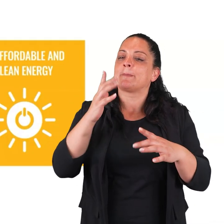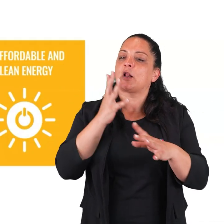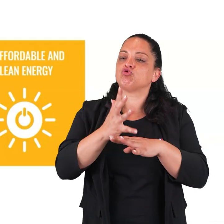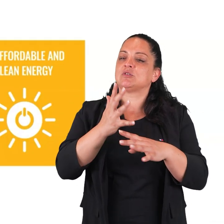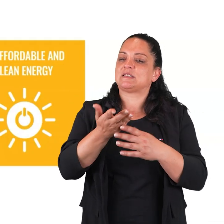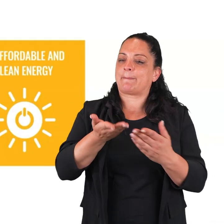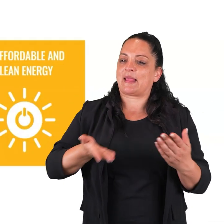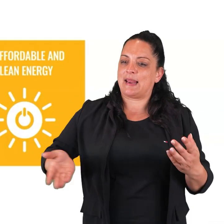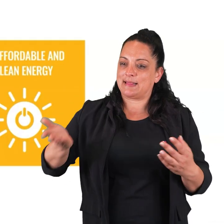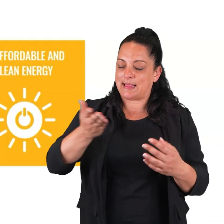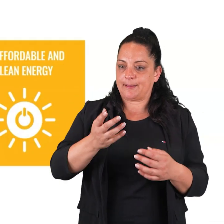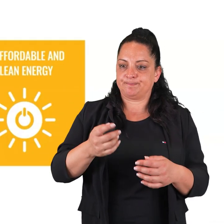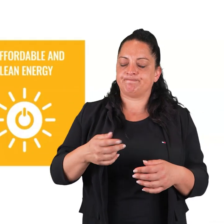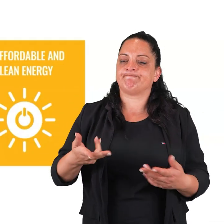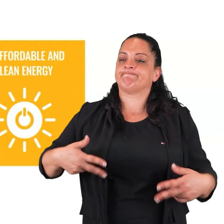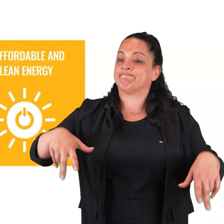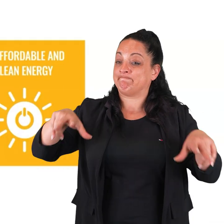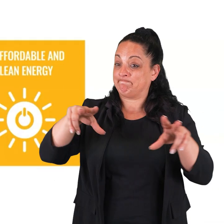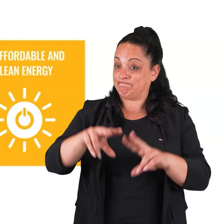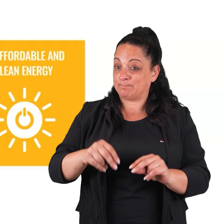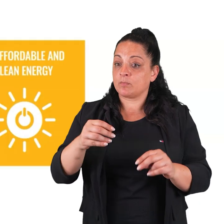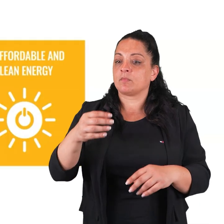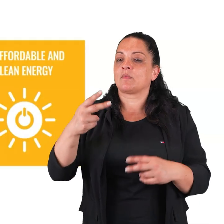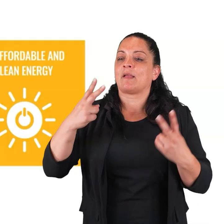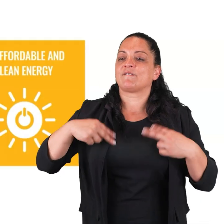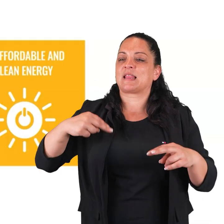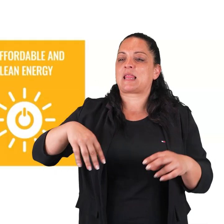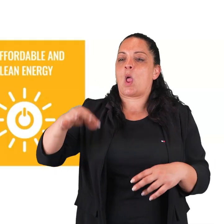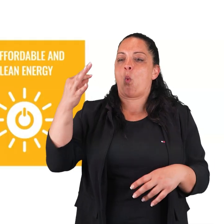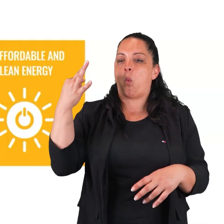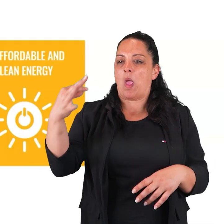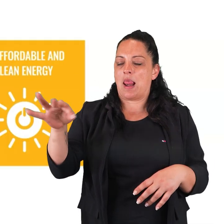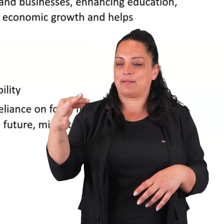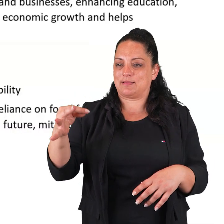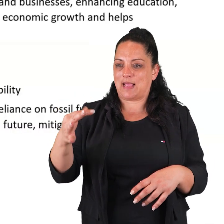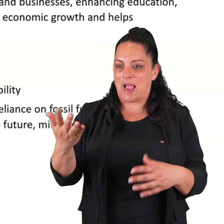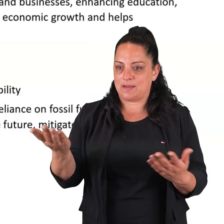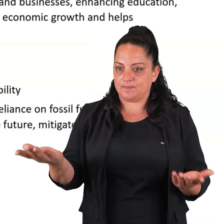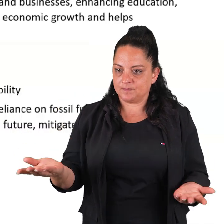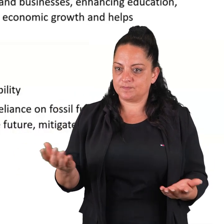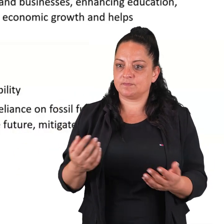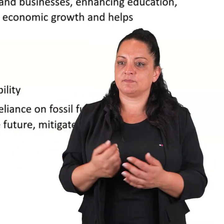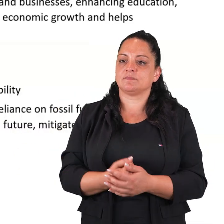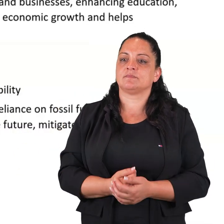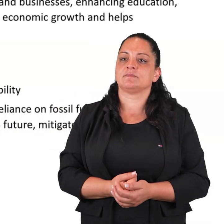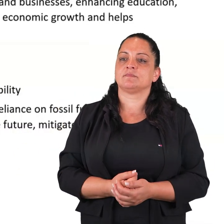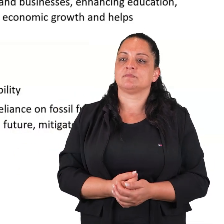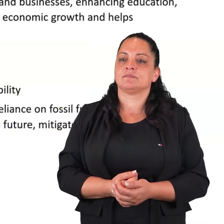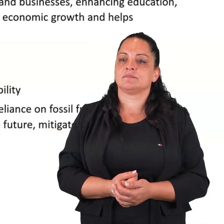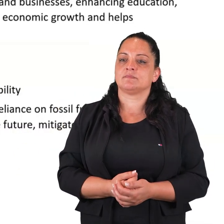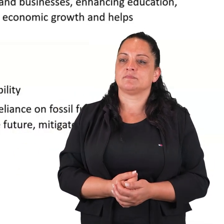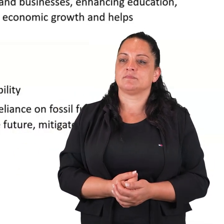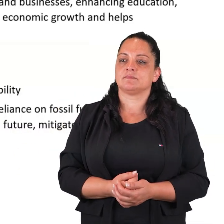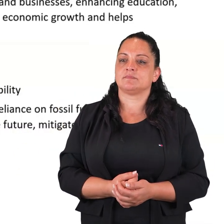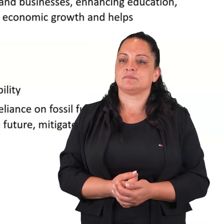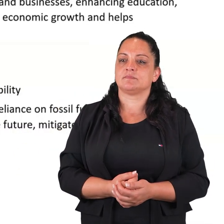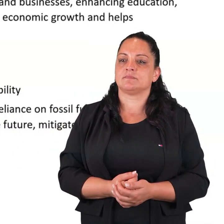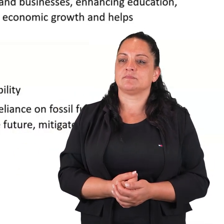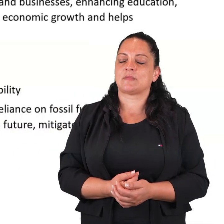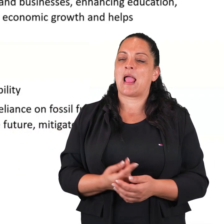on Earth and in the future, and have a greener future. So these are the main benefits